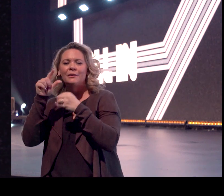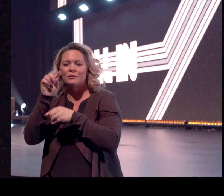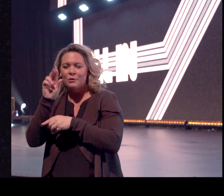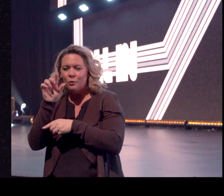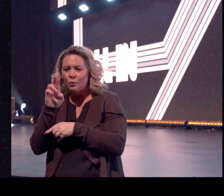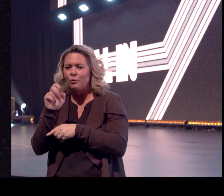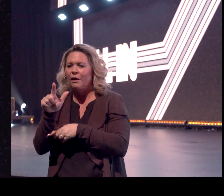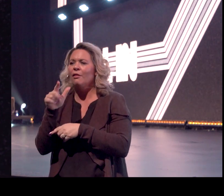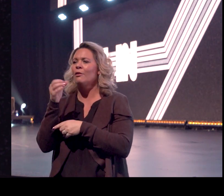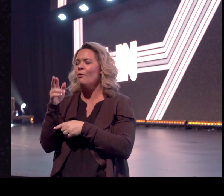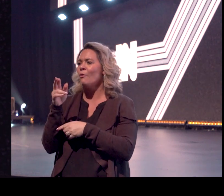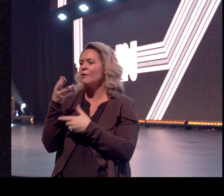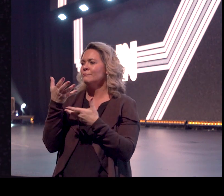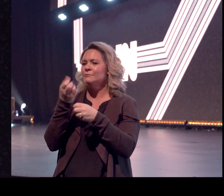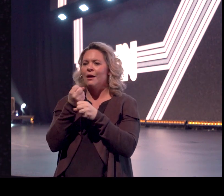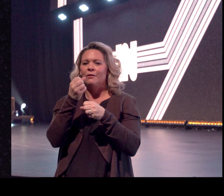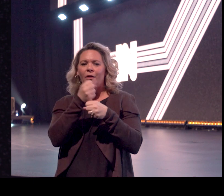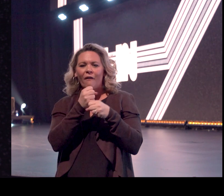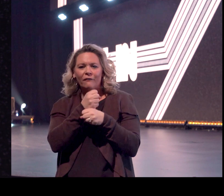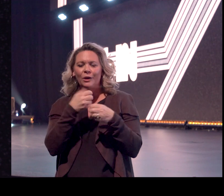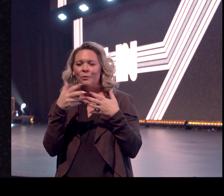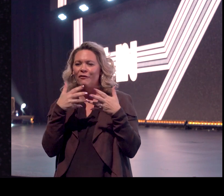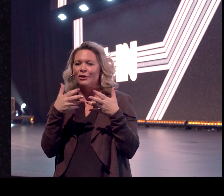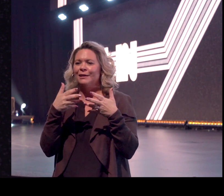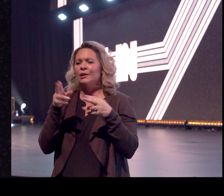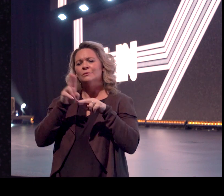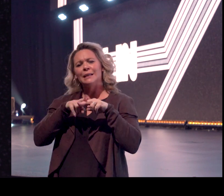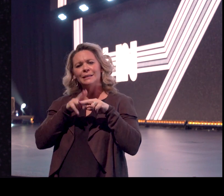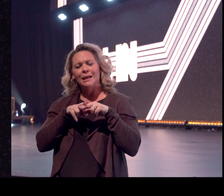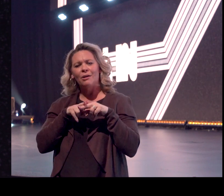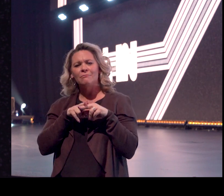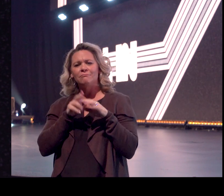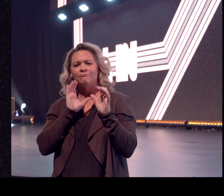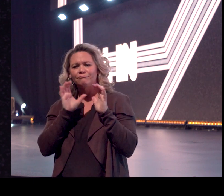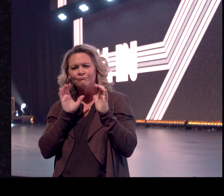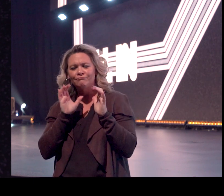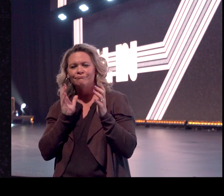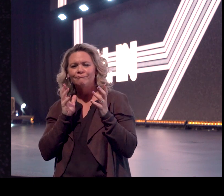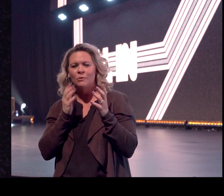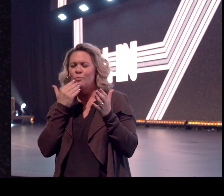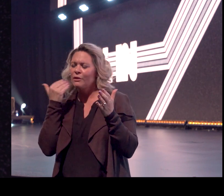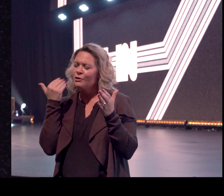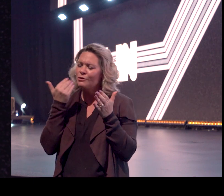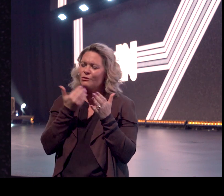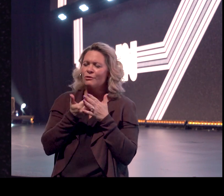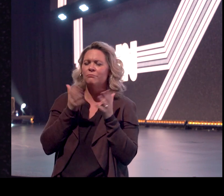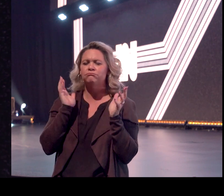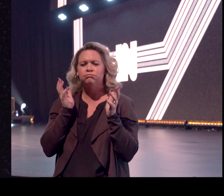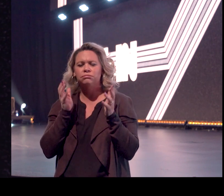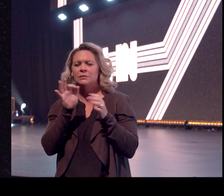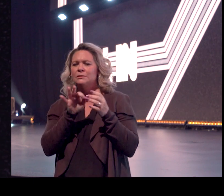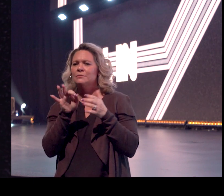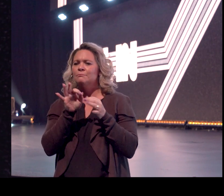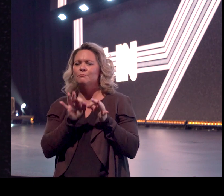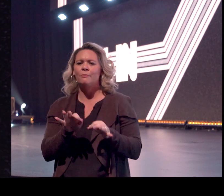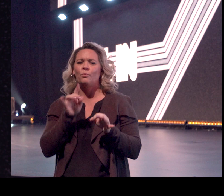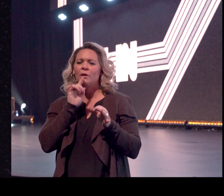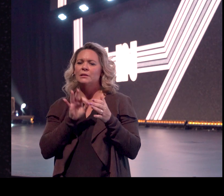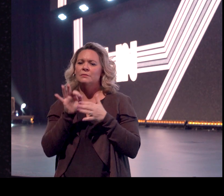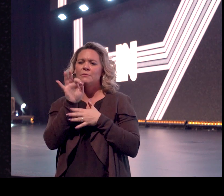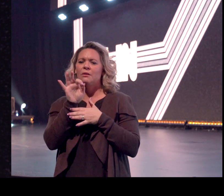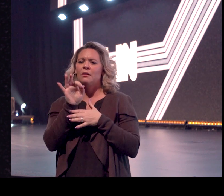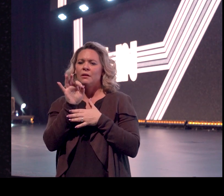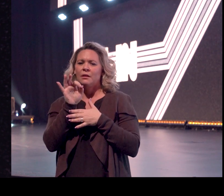to eat at a grill or a cafe, or you got a cup of coffee, and you sat down at a table and you had a